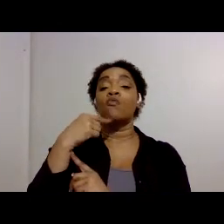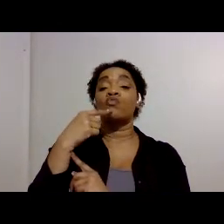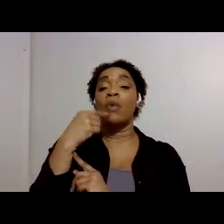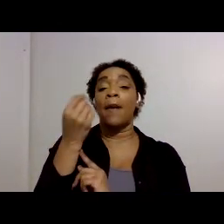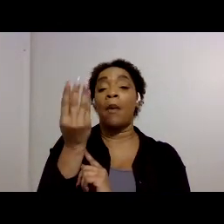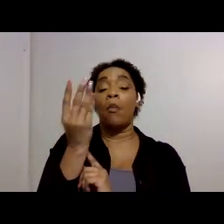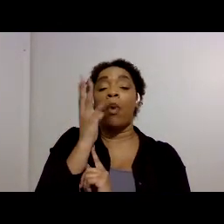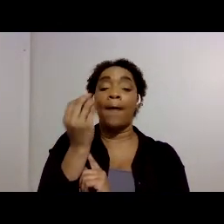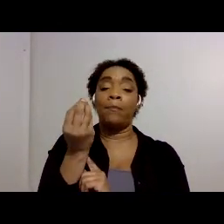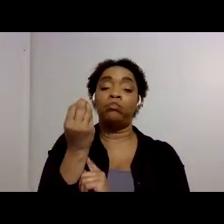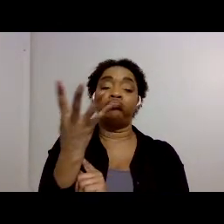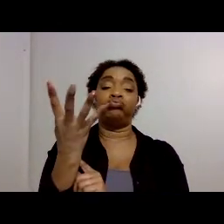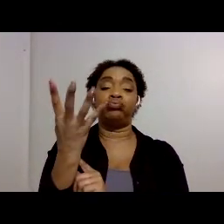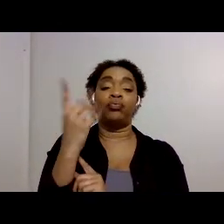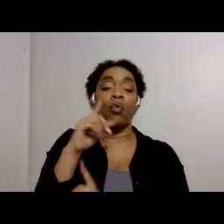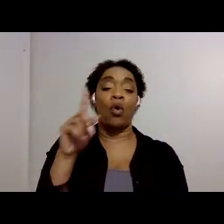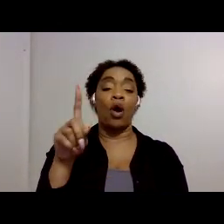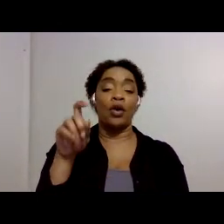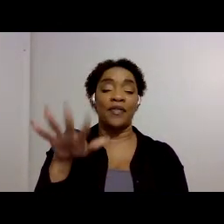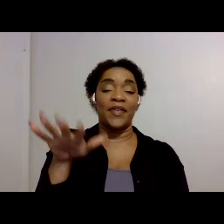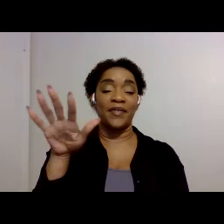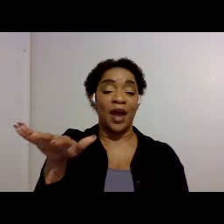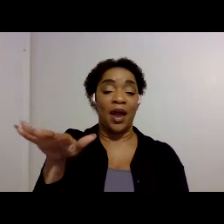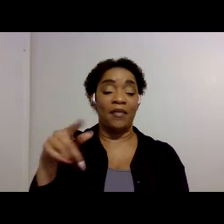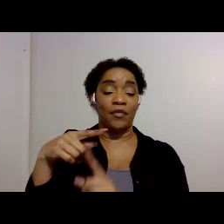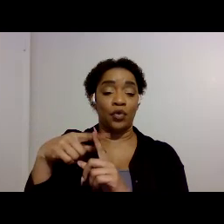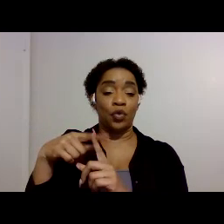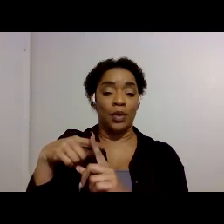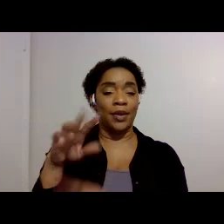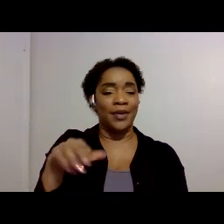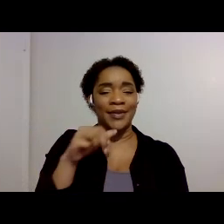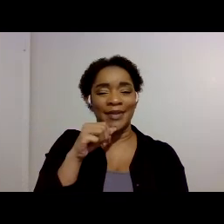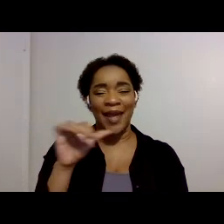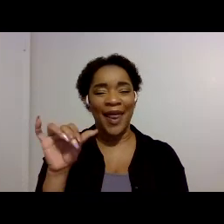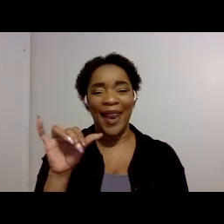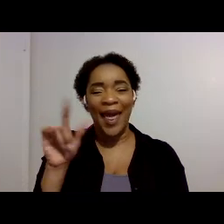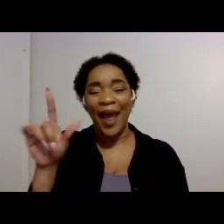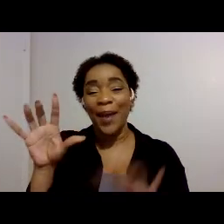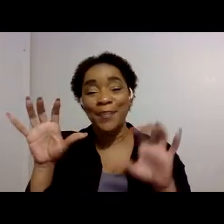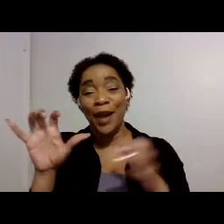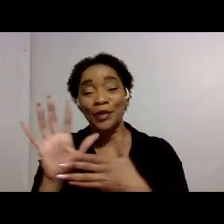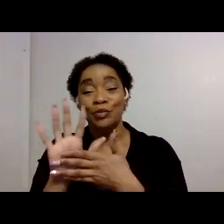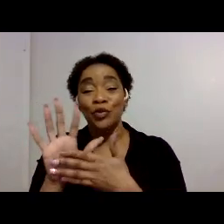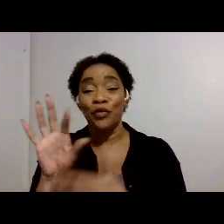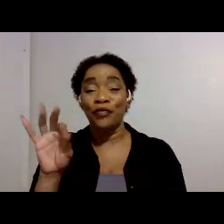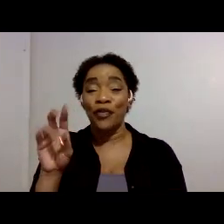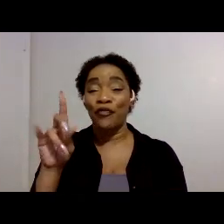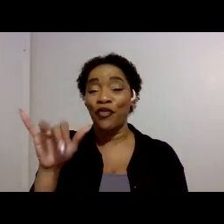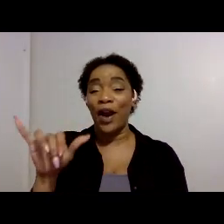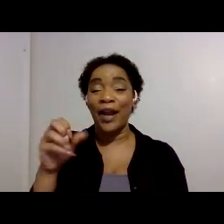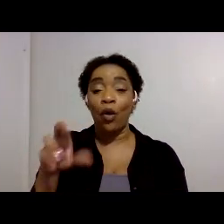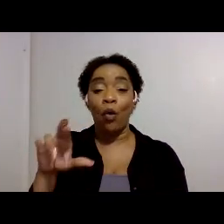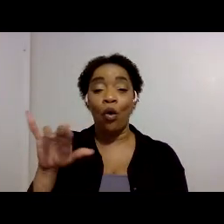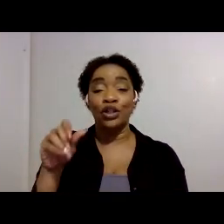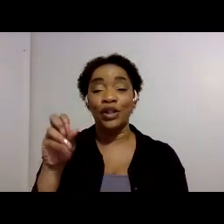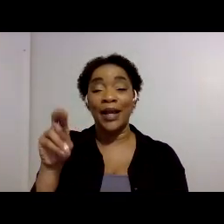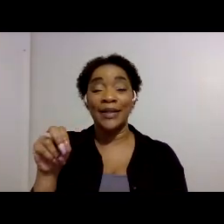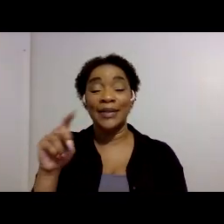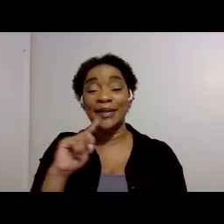of them. It's not like in the monster movies to where Freddy or Jason is chasing you and you put your lighter up and everything goes off at one